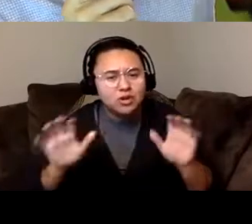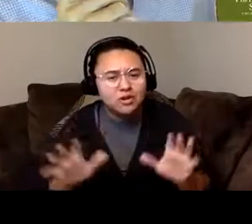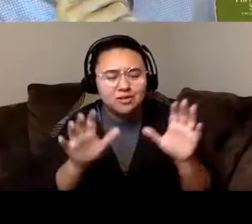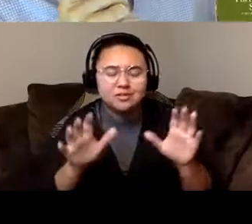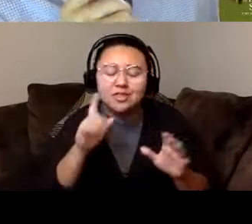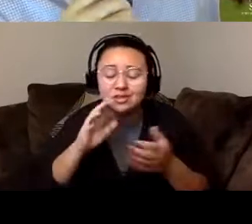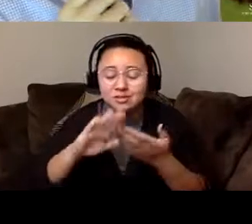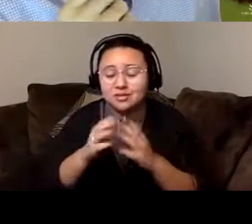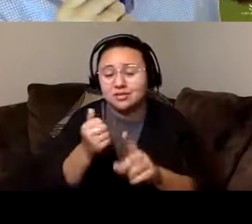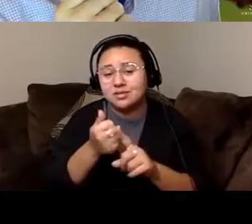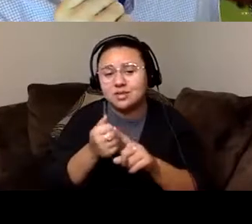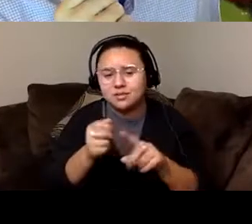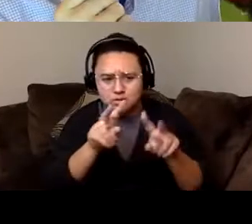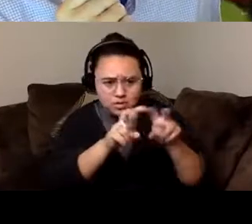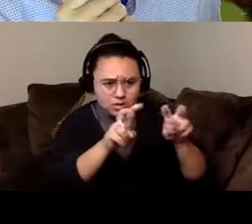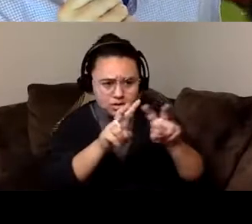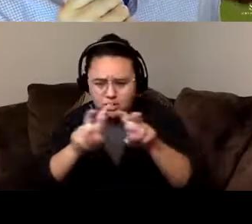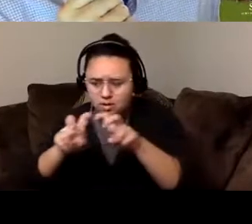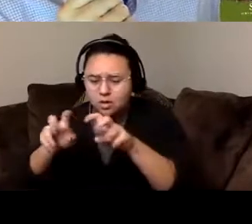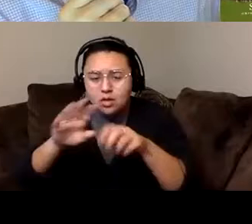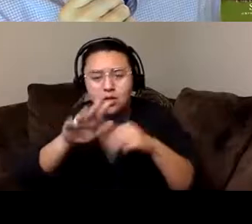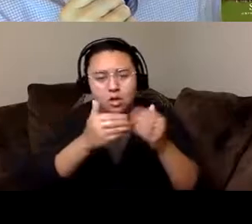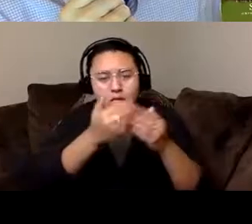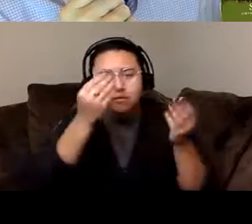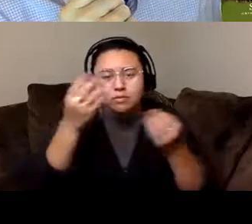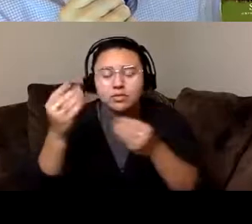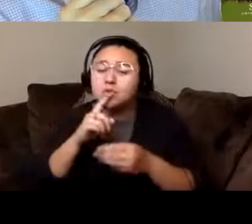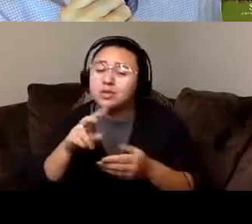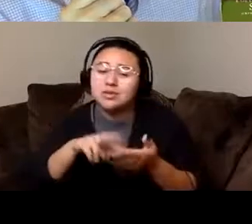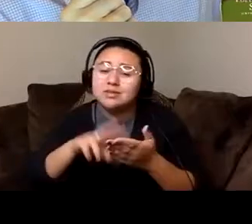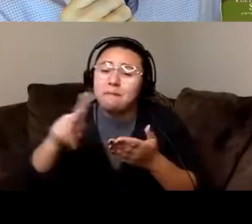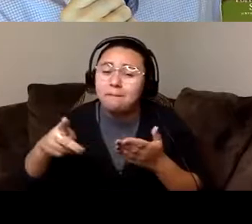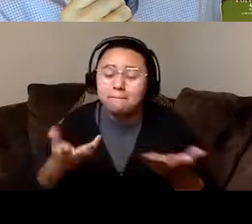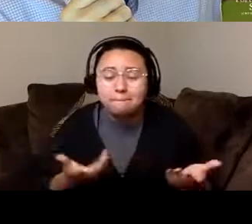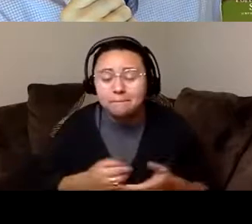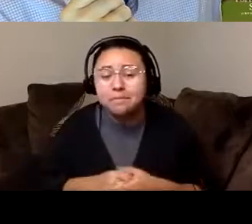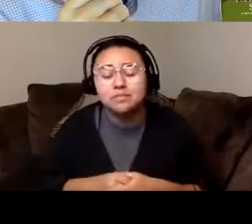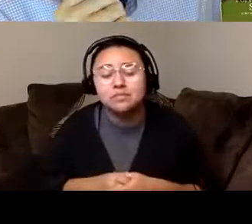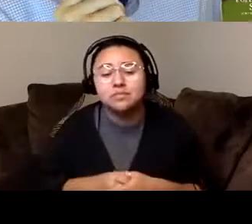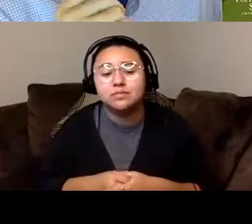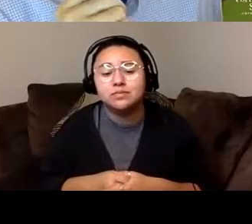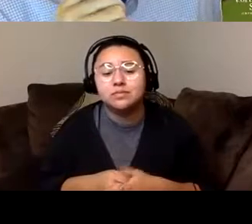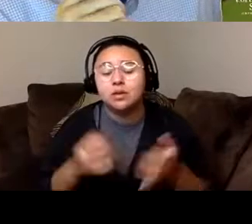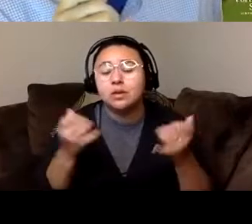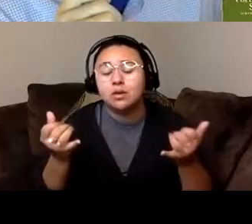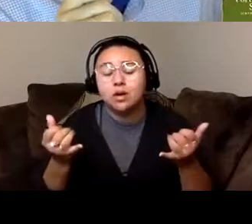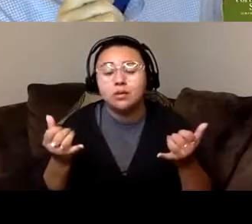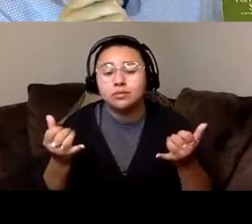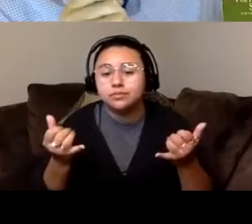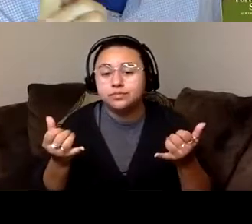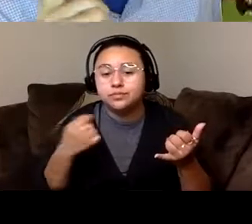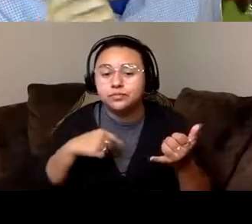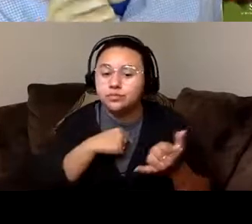cities are going to need to look at that and eventually probably step up. You know, right now we are